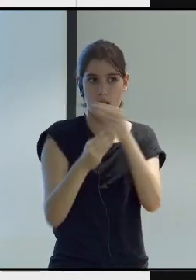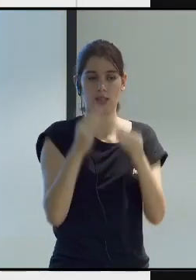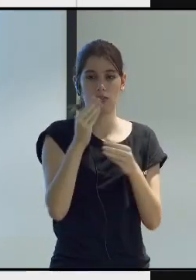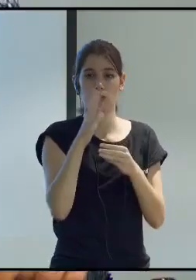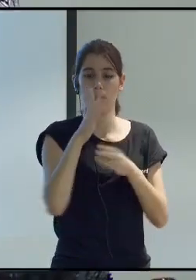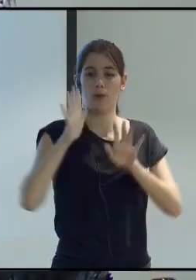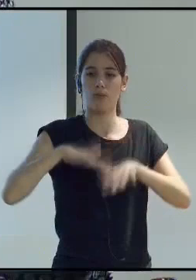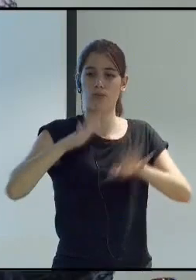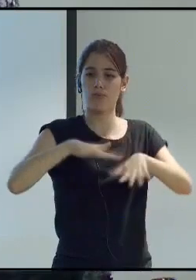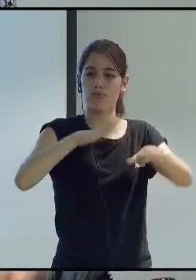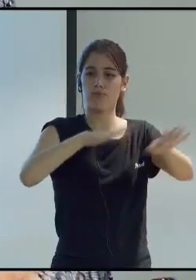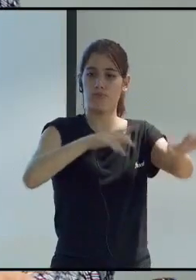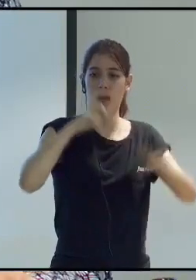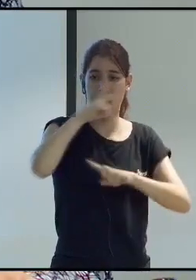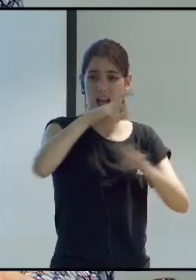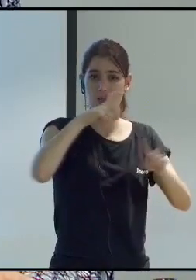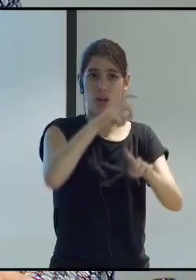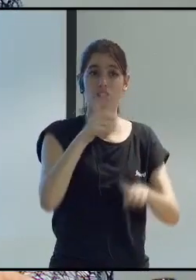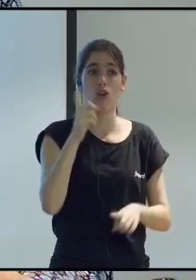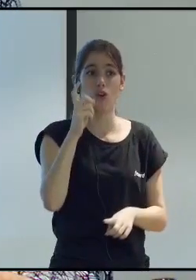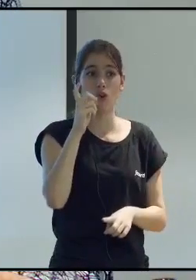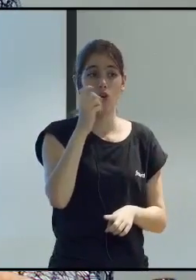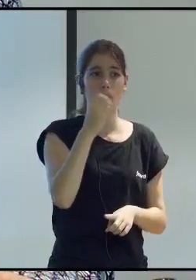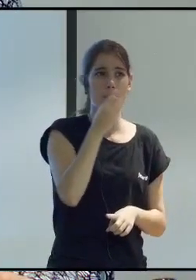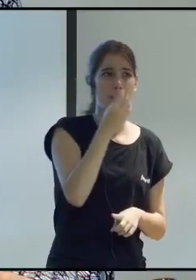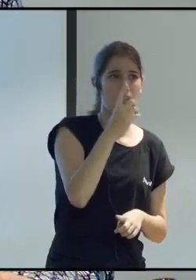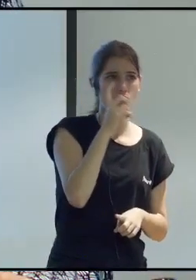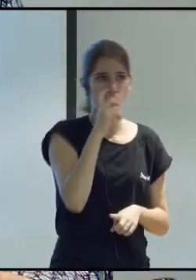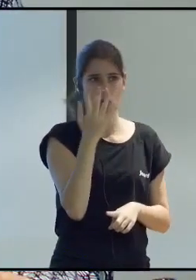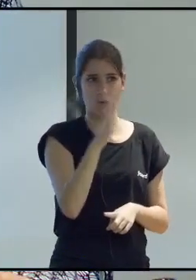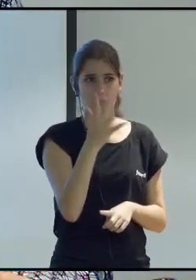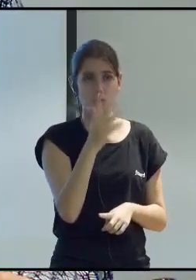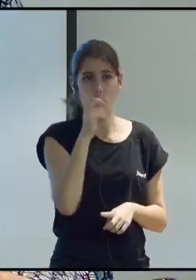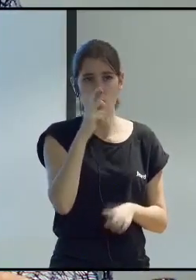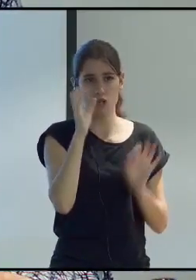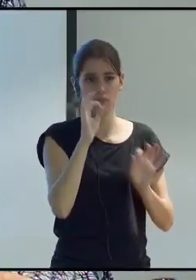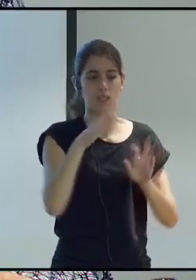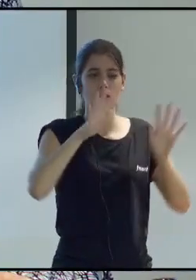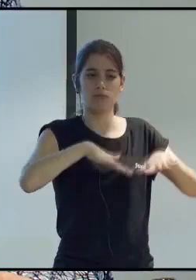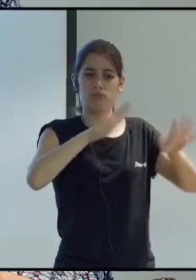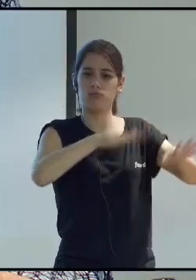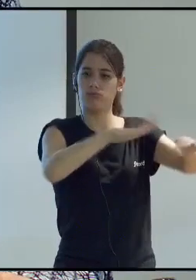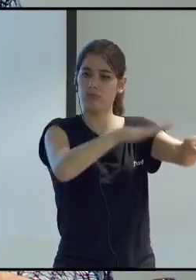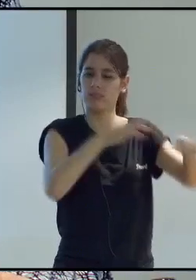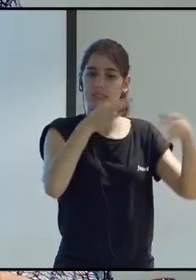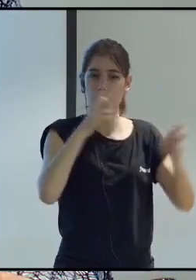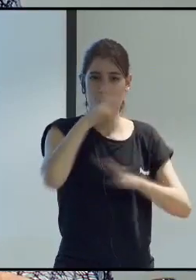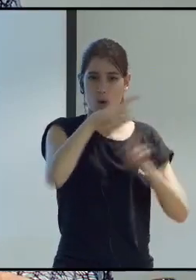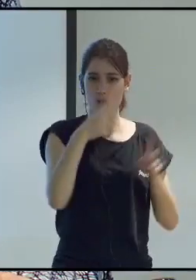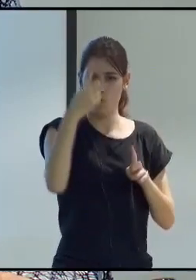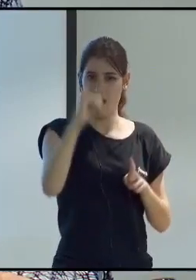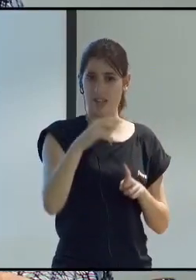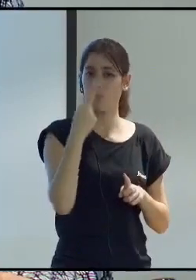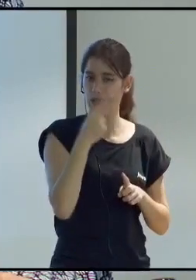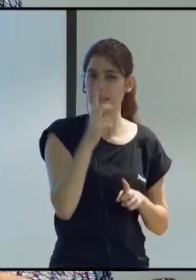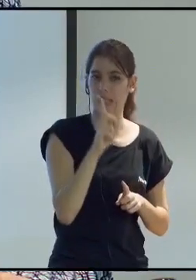May, and no, in June. It's always in June. They all come out, and it's also very mainstream. It's not only about disabled people coming